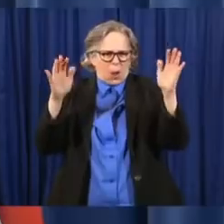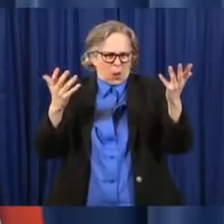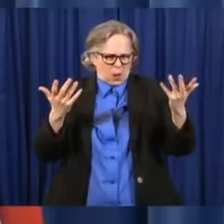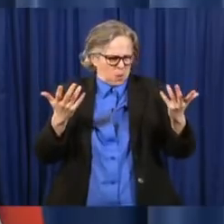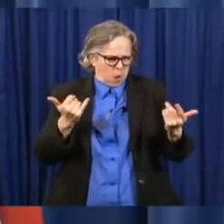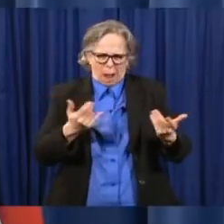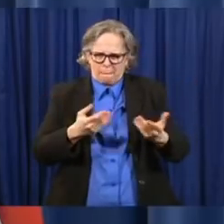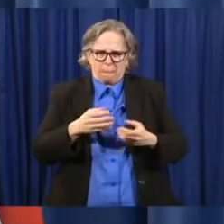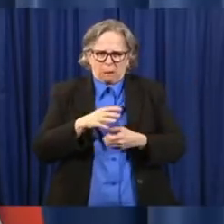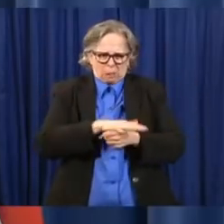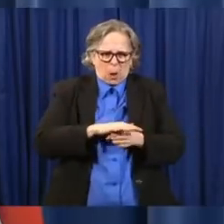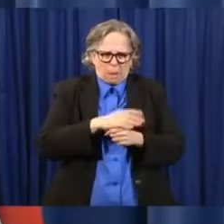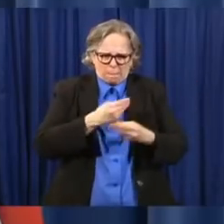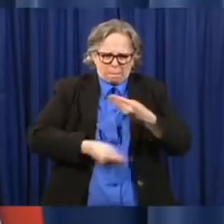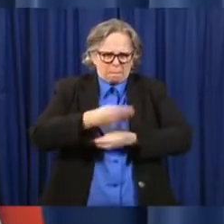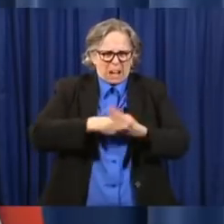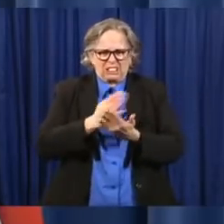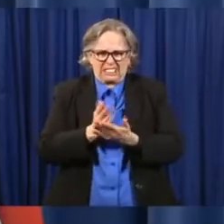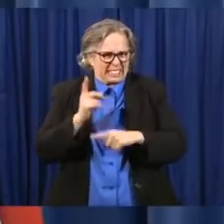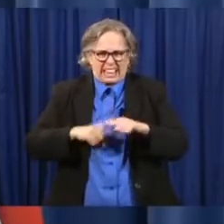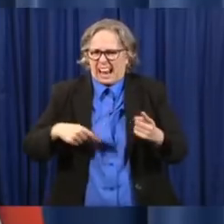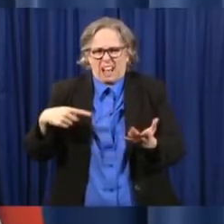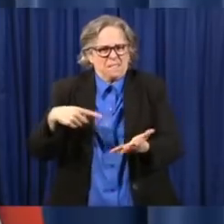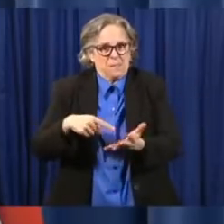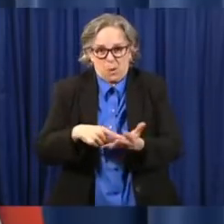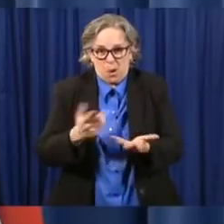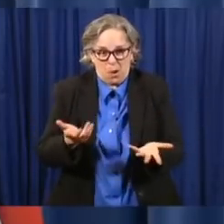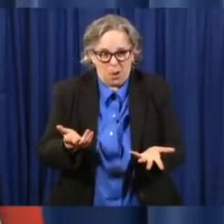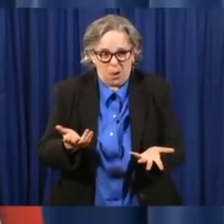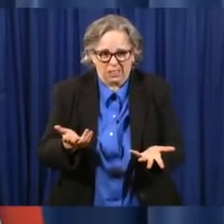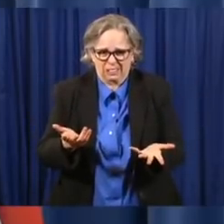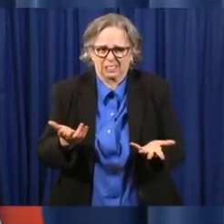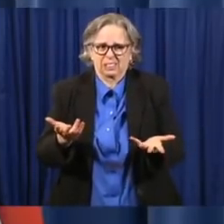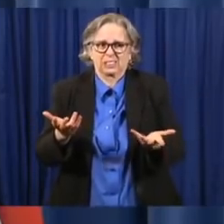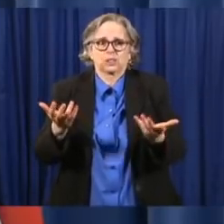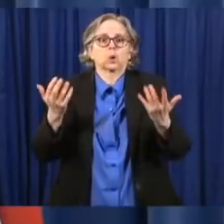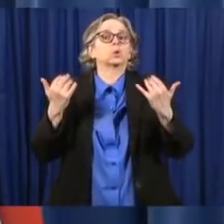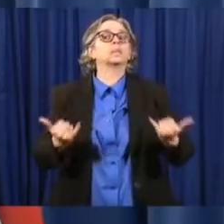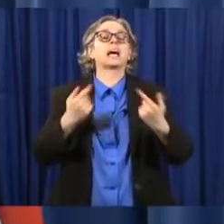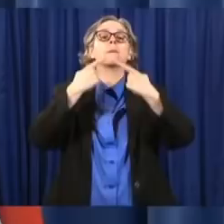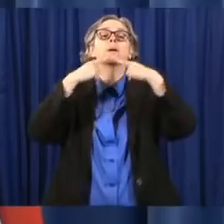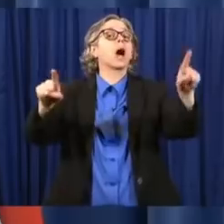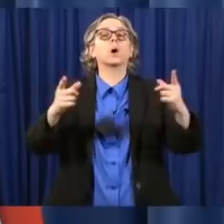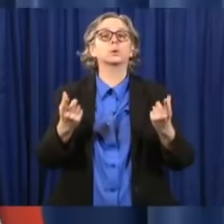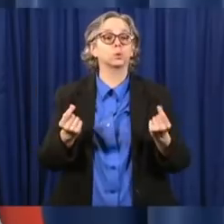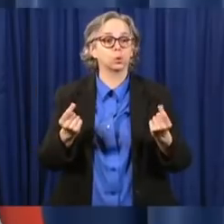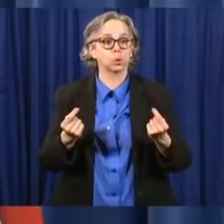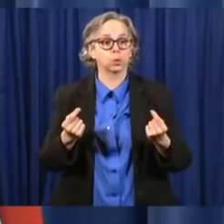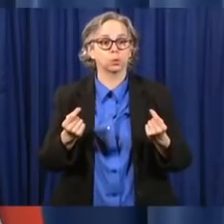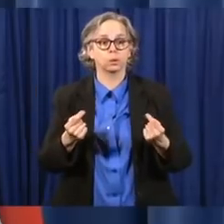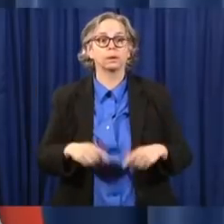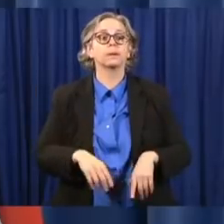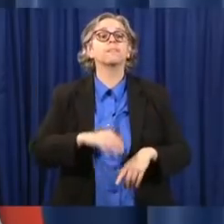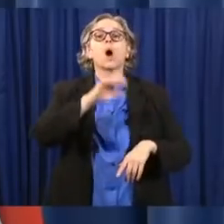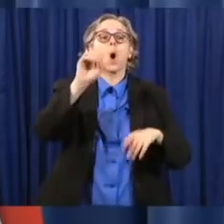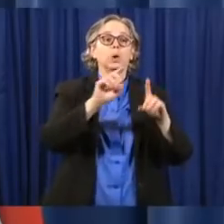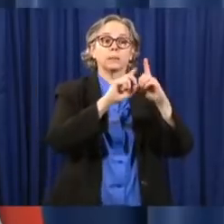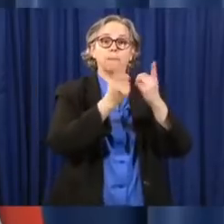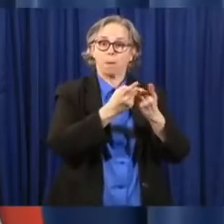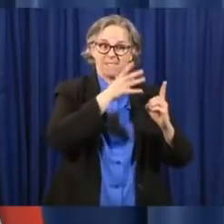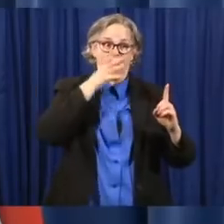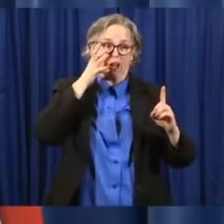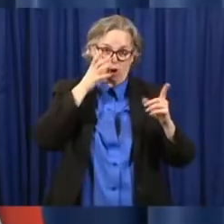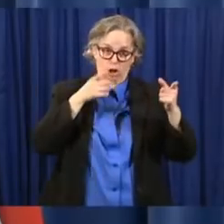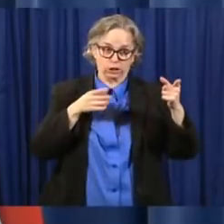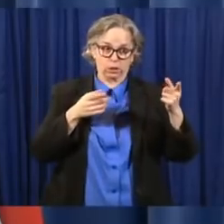so today, I'm announcing that this year, the Ohio Department of Agriculture will waive the requirement that agriculture societies must come up with